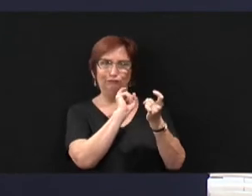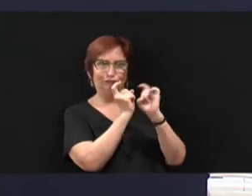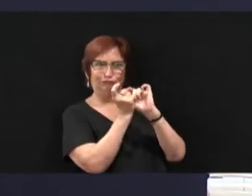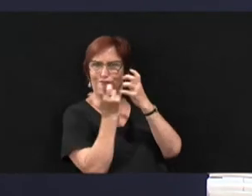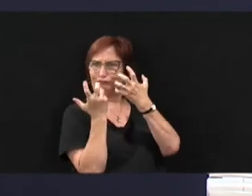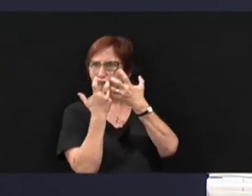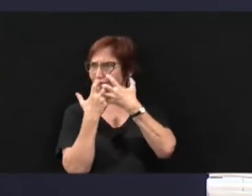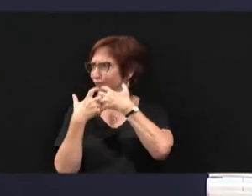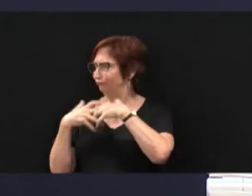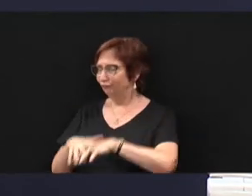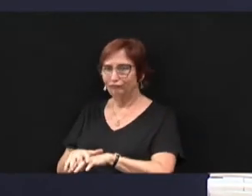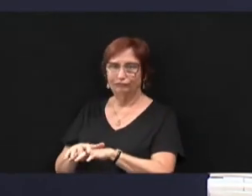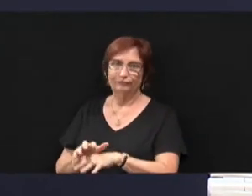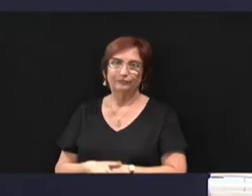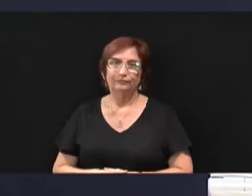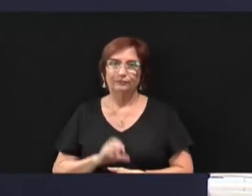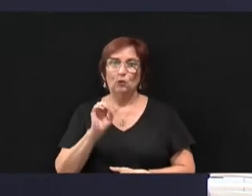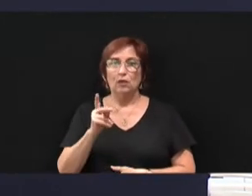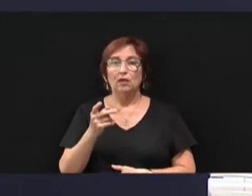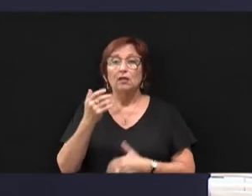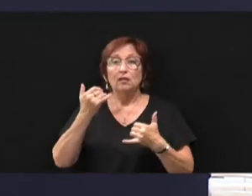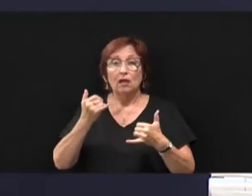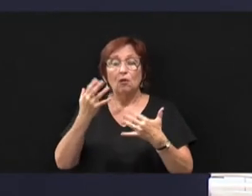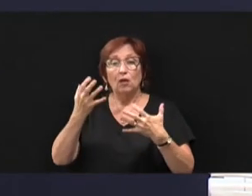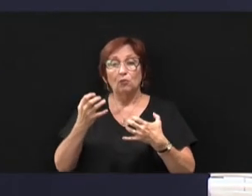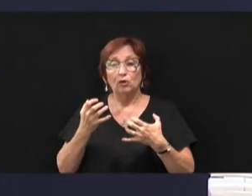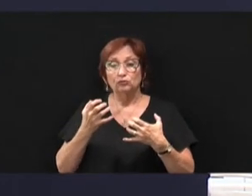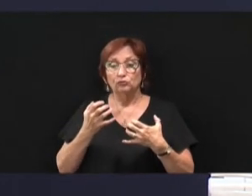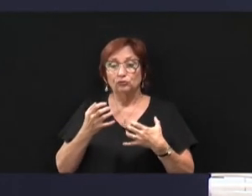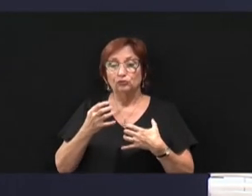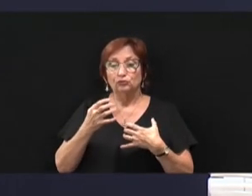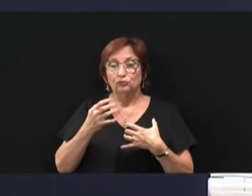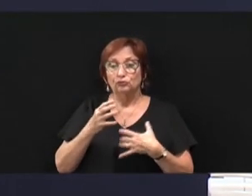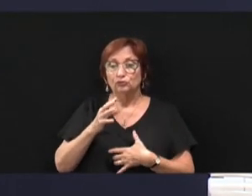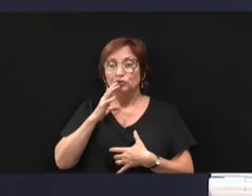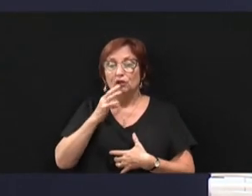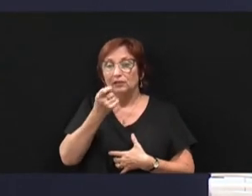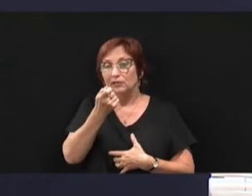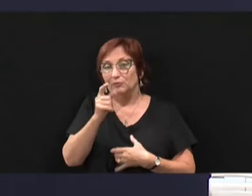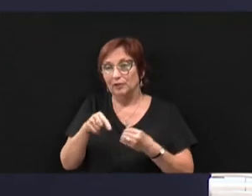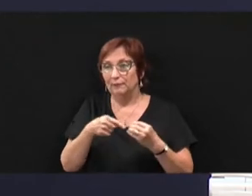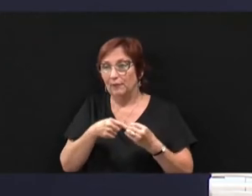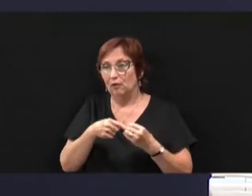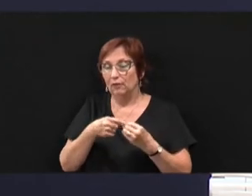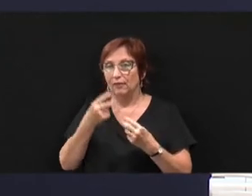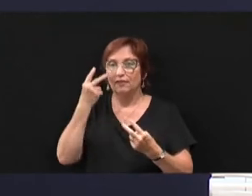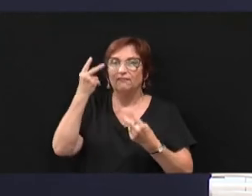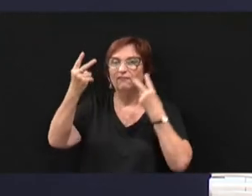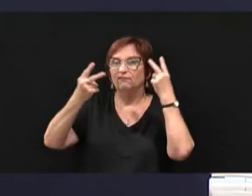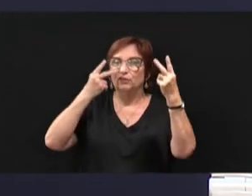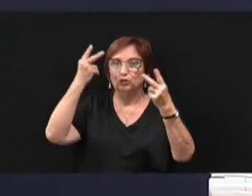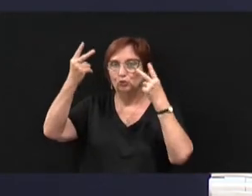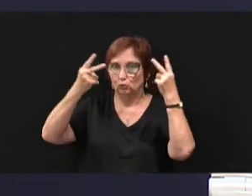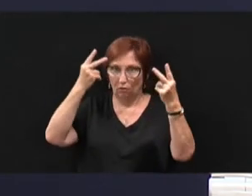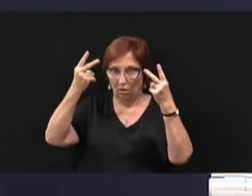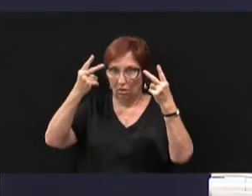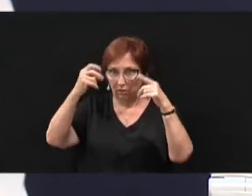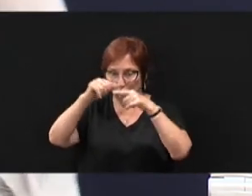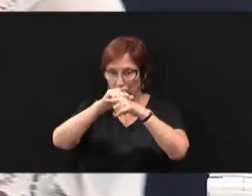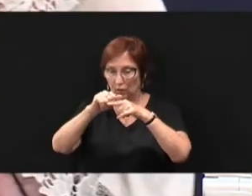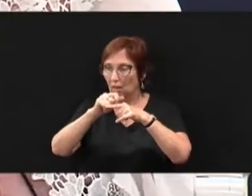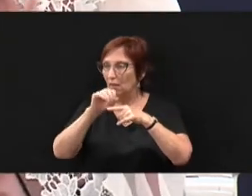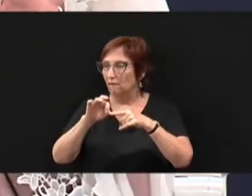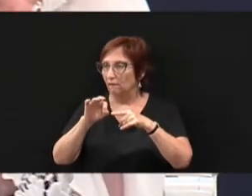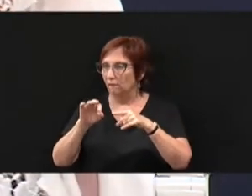Okay, so what I'd like to do now is talk a little bit about the visual drill. So if you turn in your